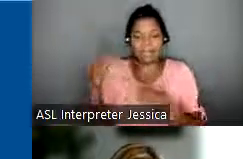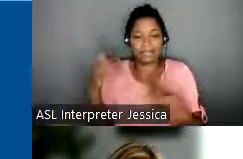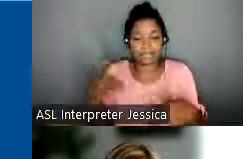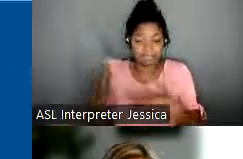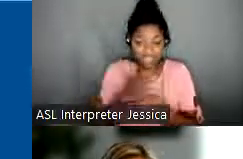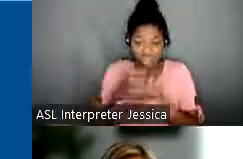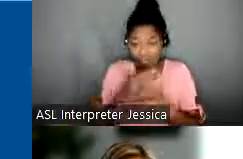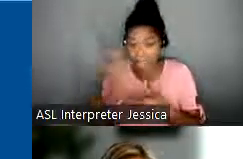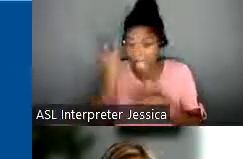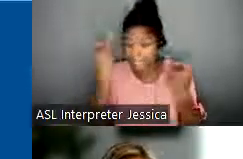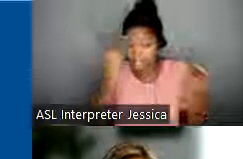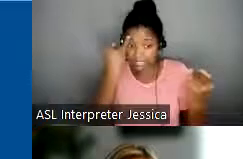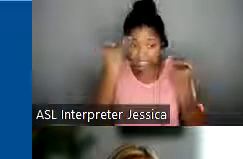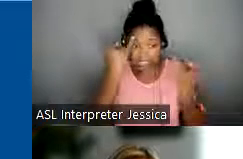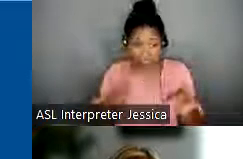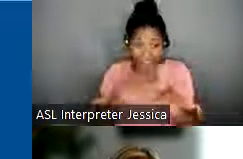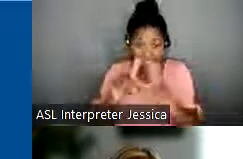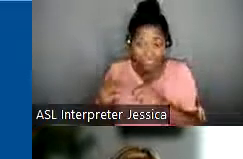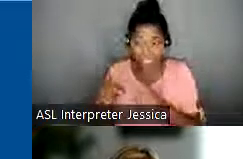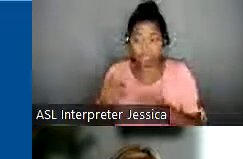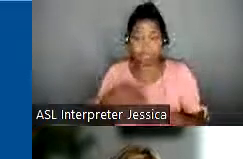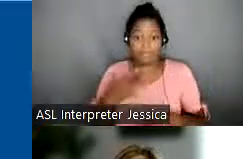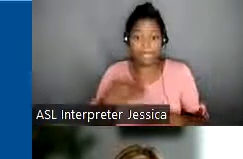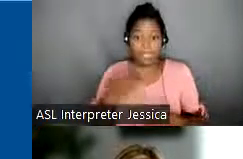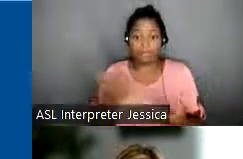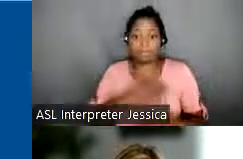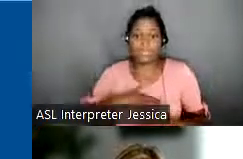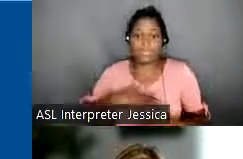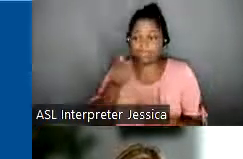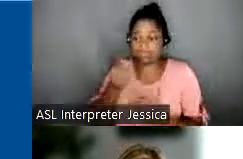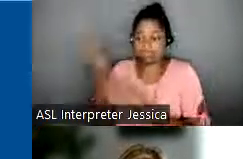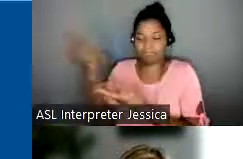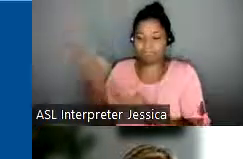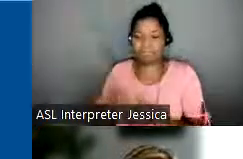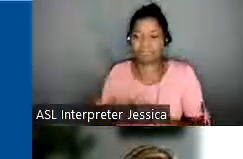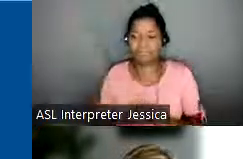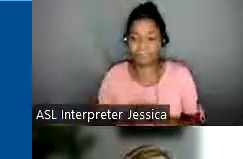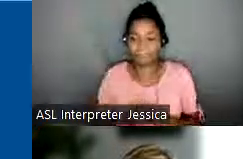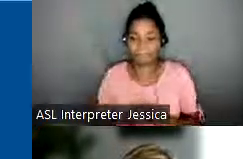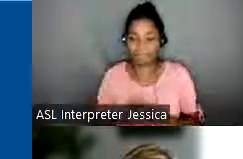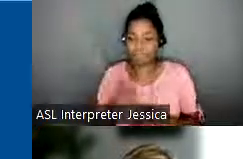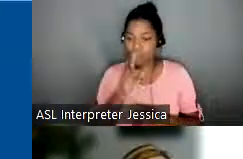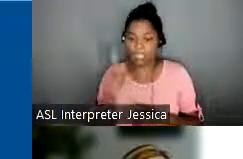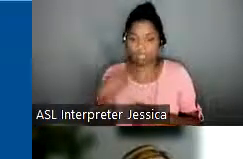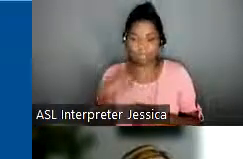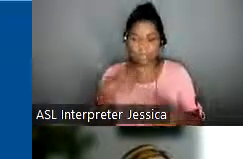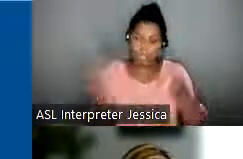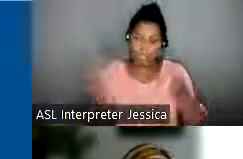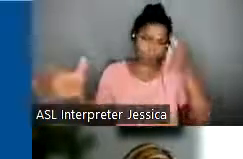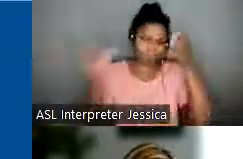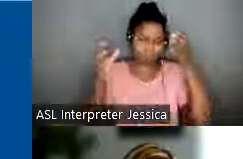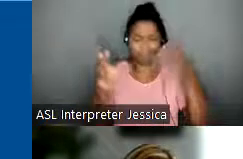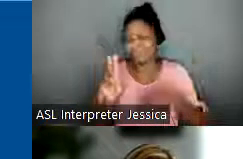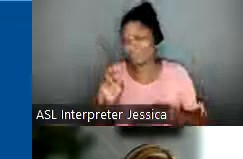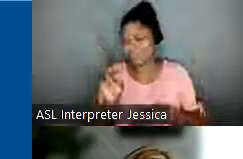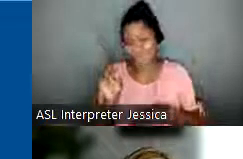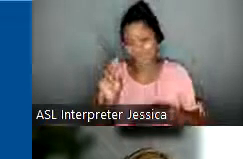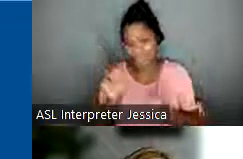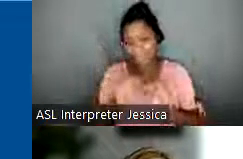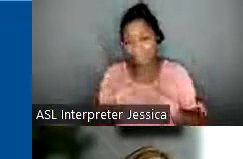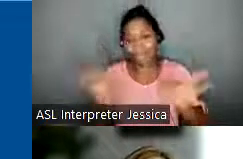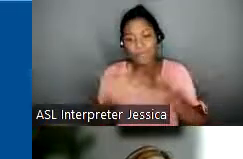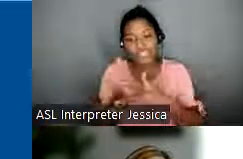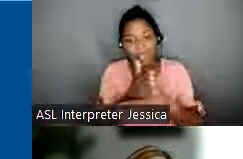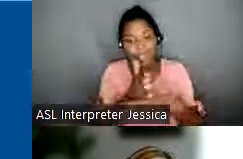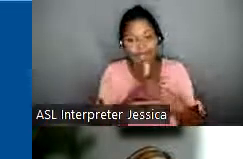have. But we all can't know everything. So it's a great way to connect with others who care about this topic. I'll also